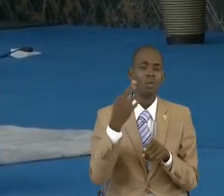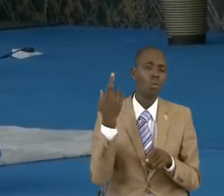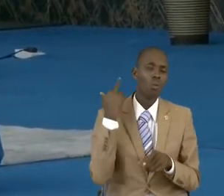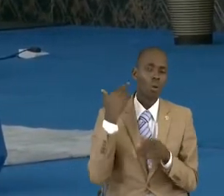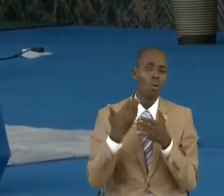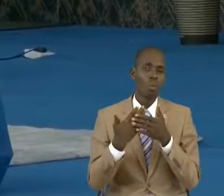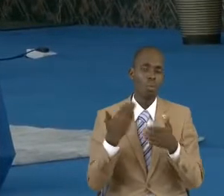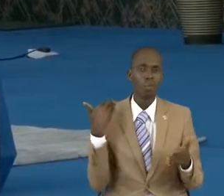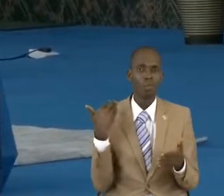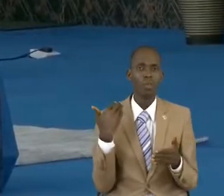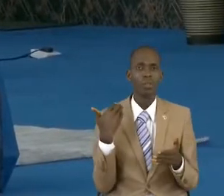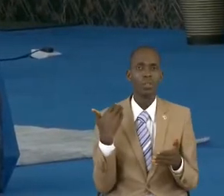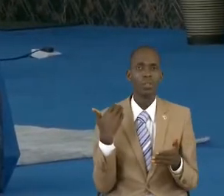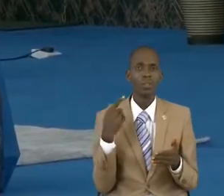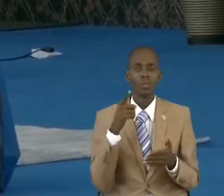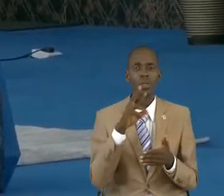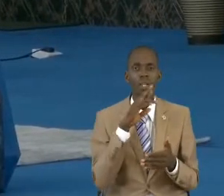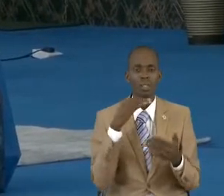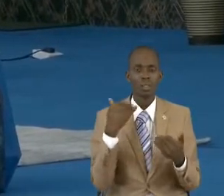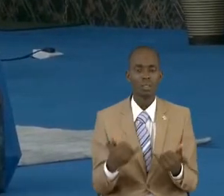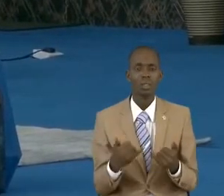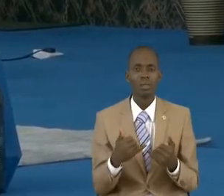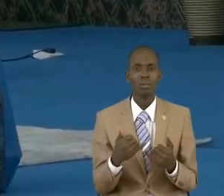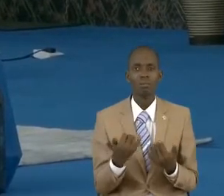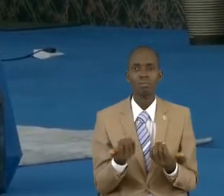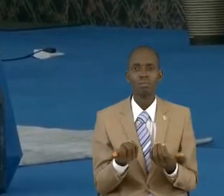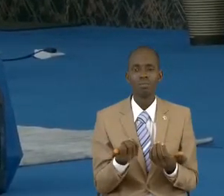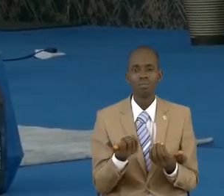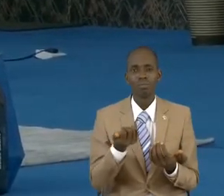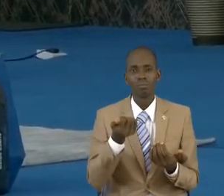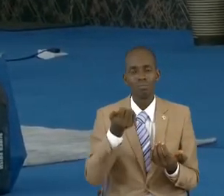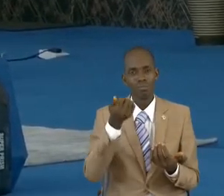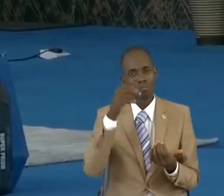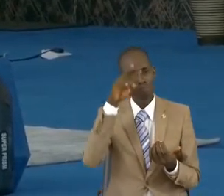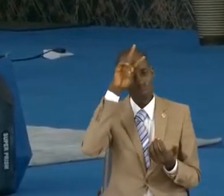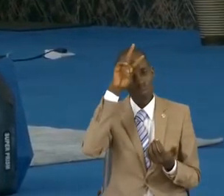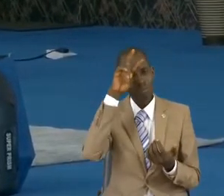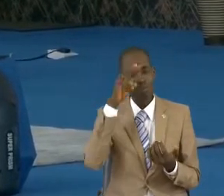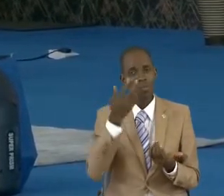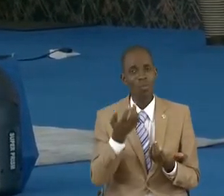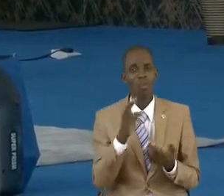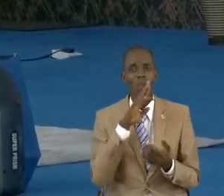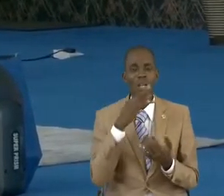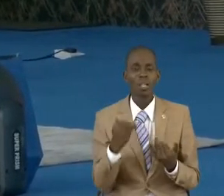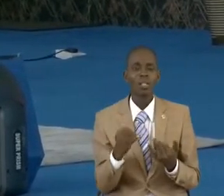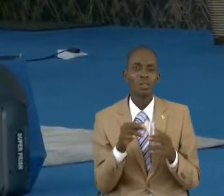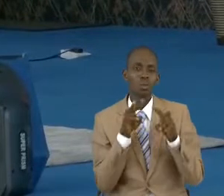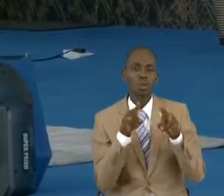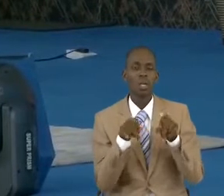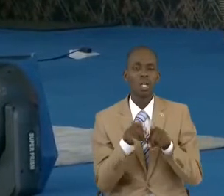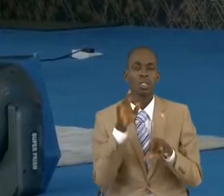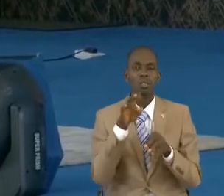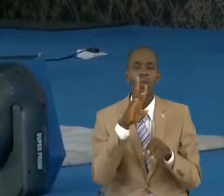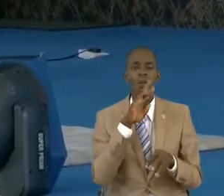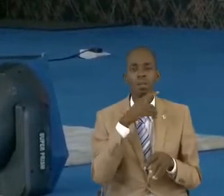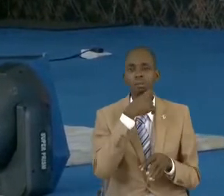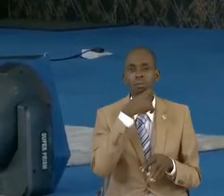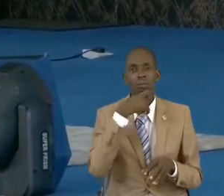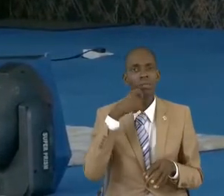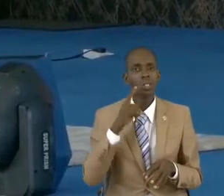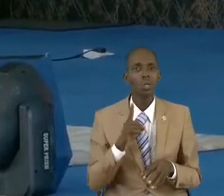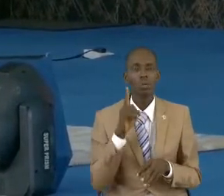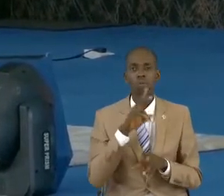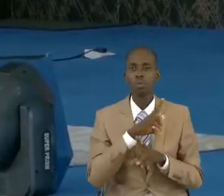dull, you are dreary, and it appears you are drying up, anemic, no